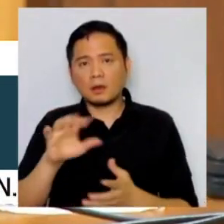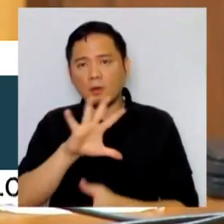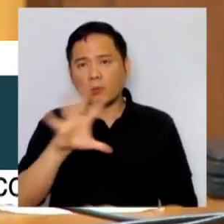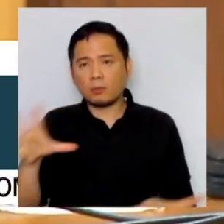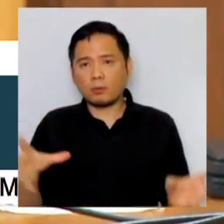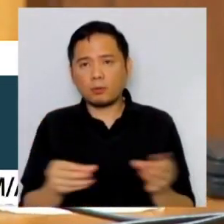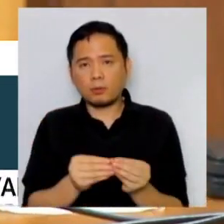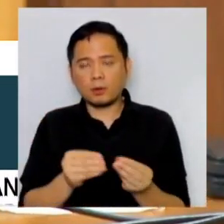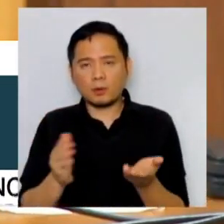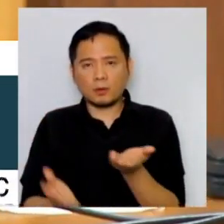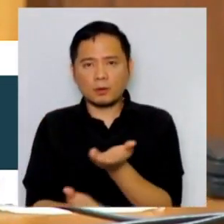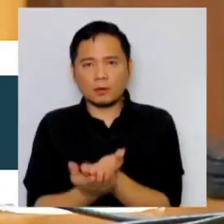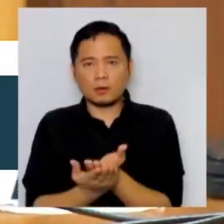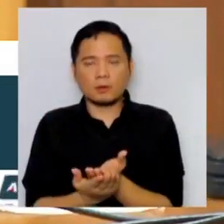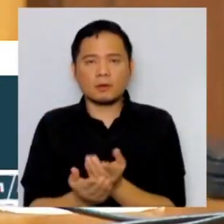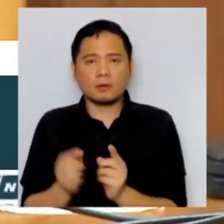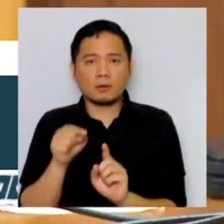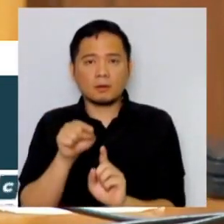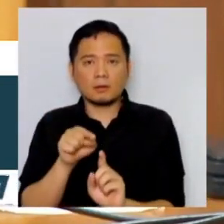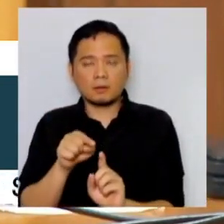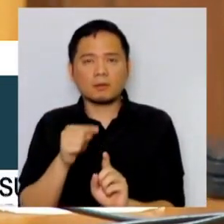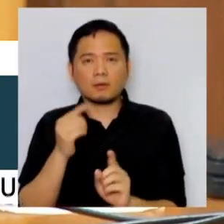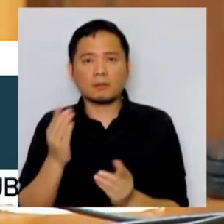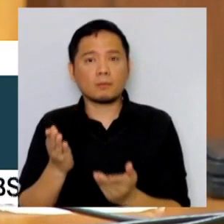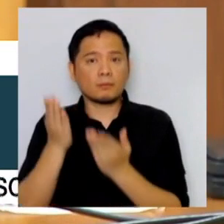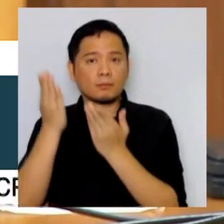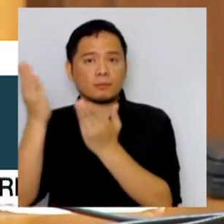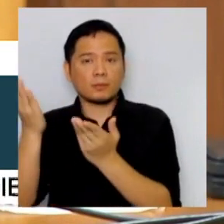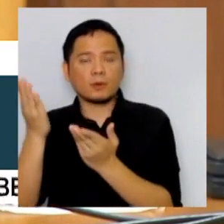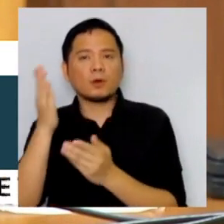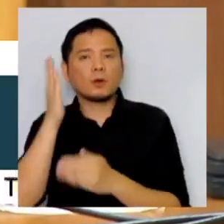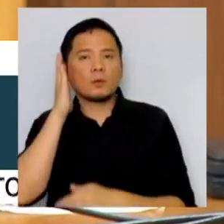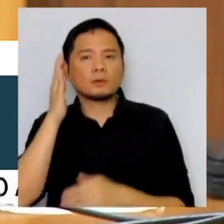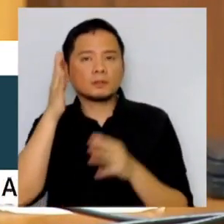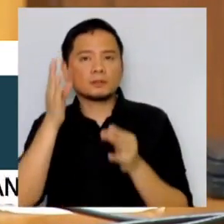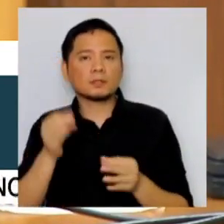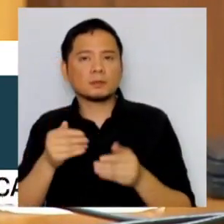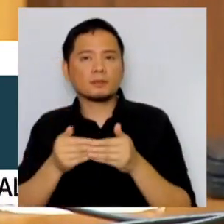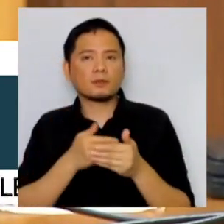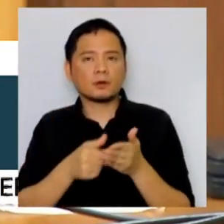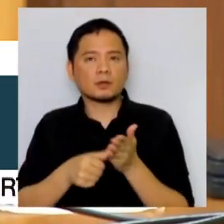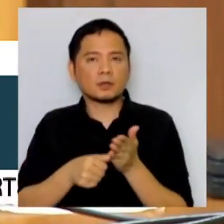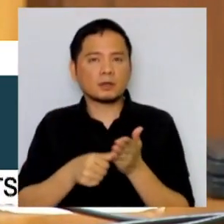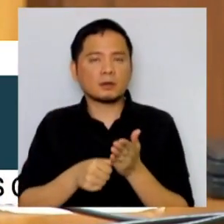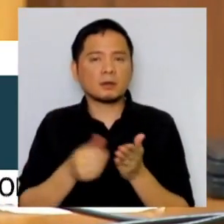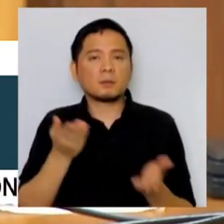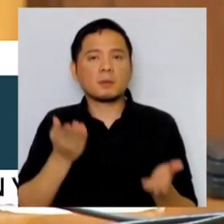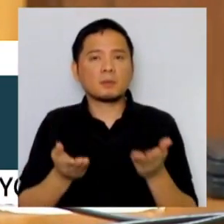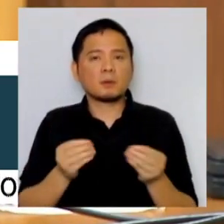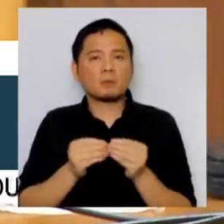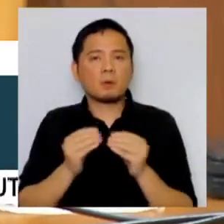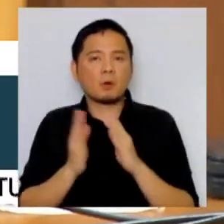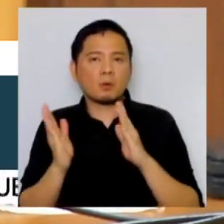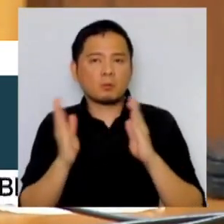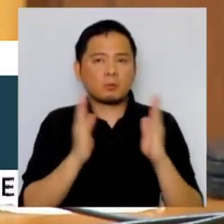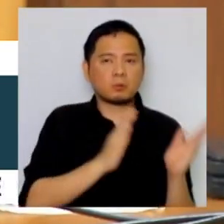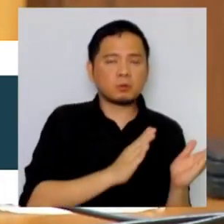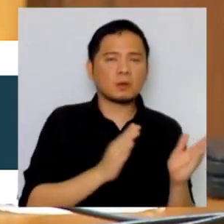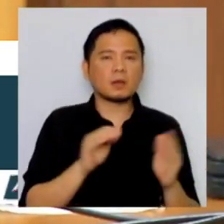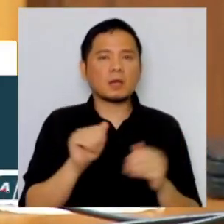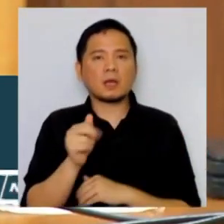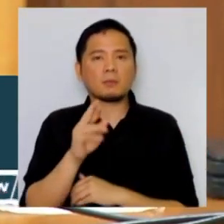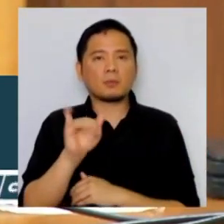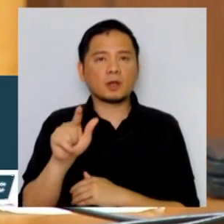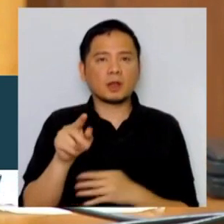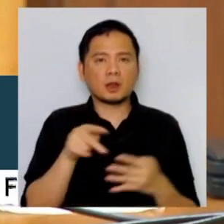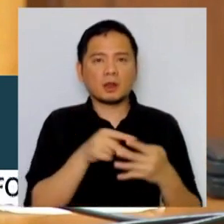reconsideration, will be decided before the election, but earlier, even before the end of April. Maybe the